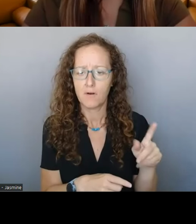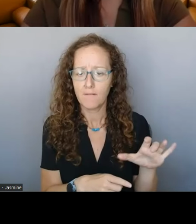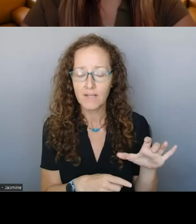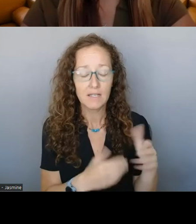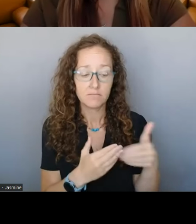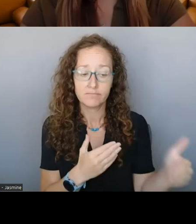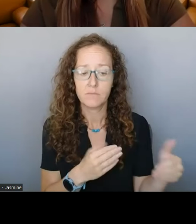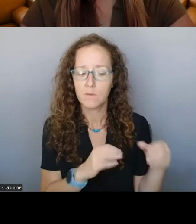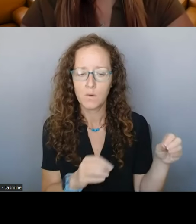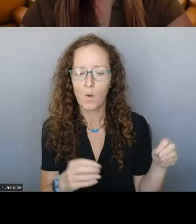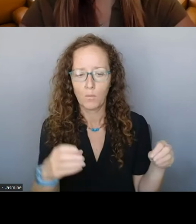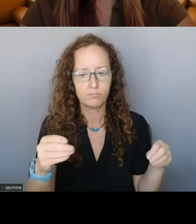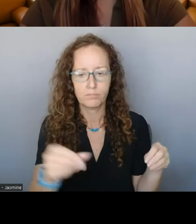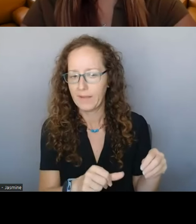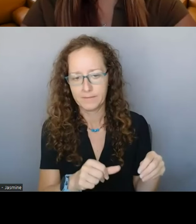significantly with your drug costs.